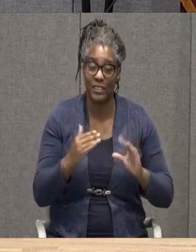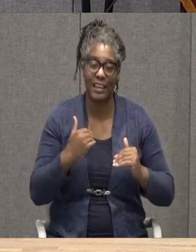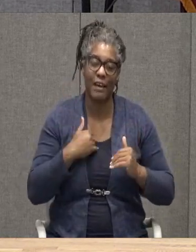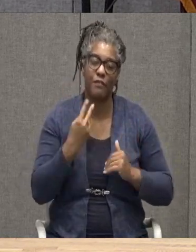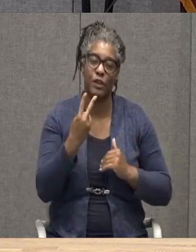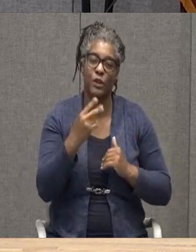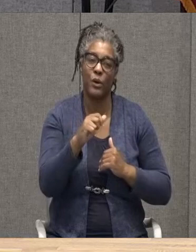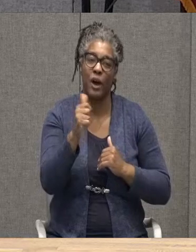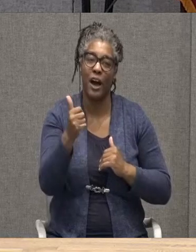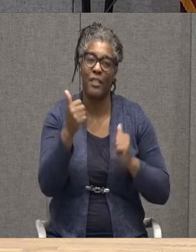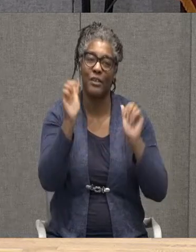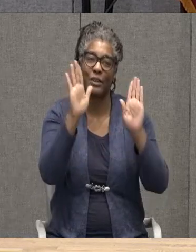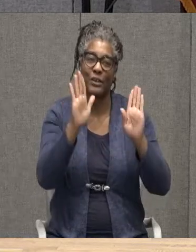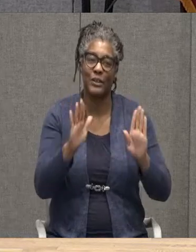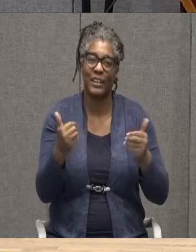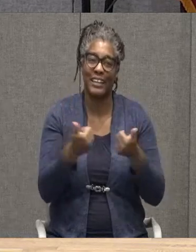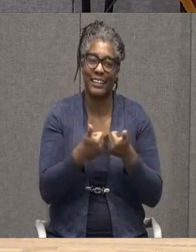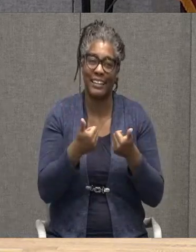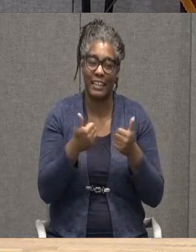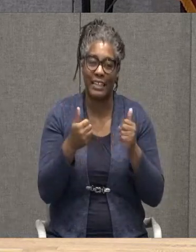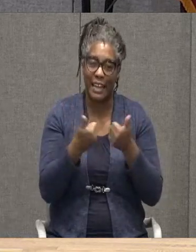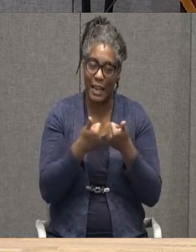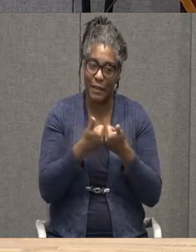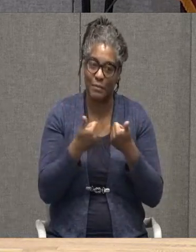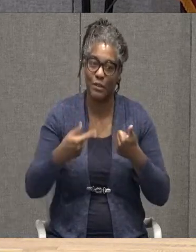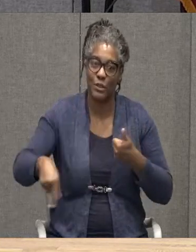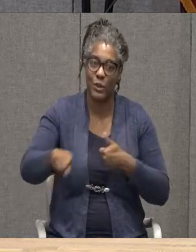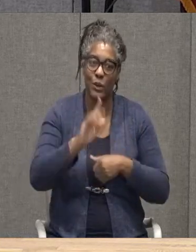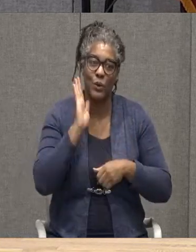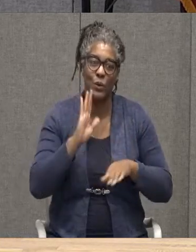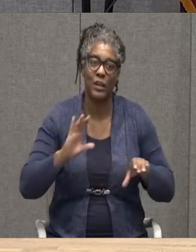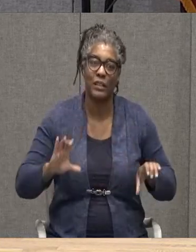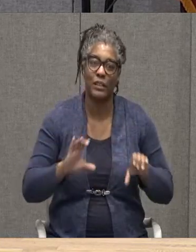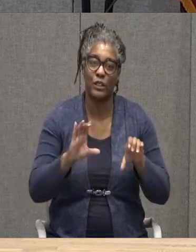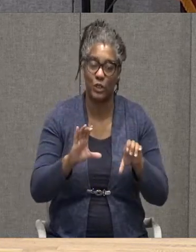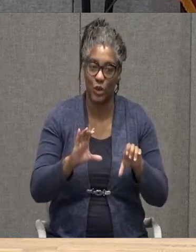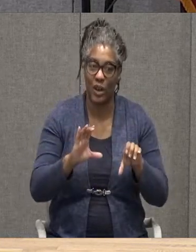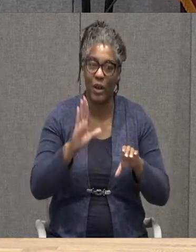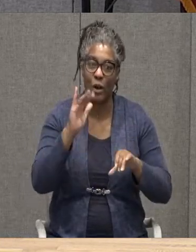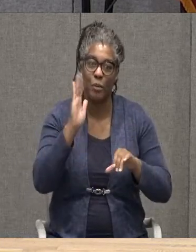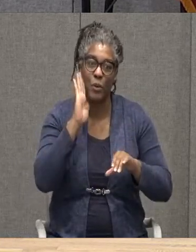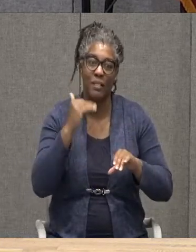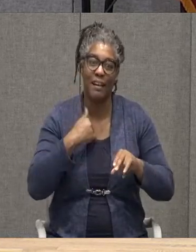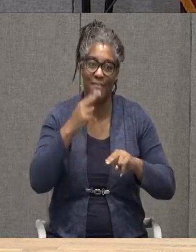in, and I know you're going to have a lot of fun. So, we'll be back.